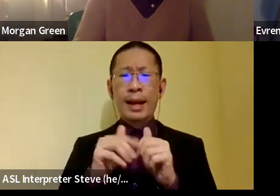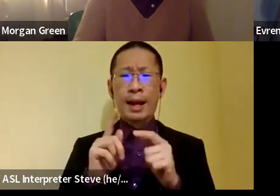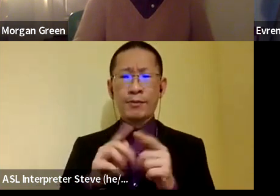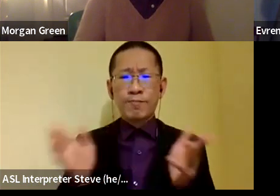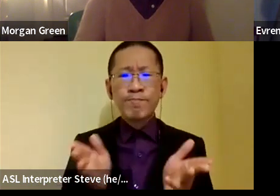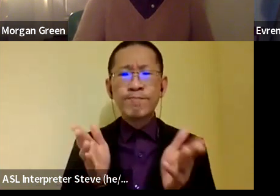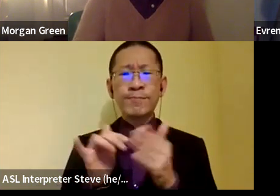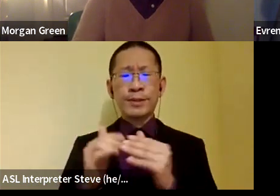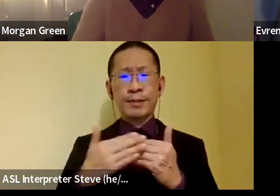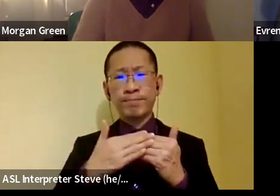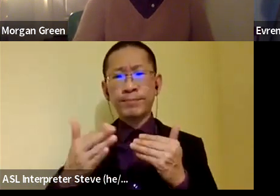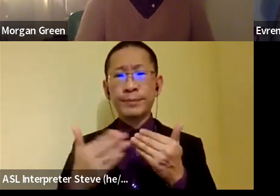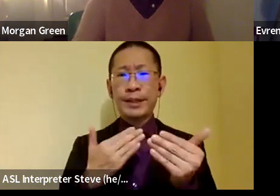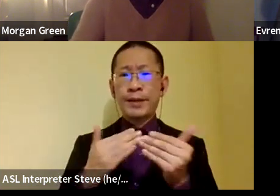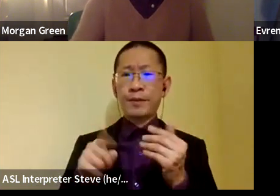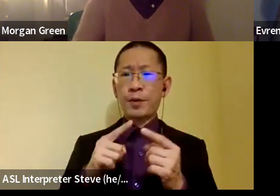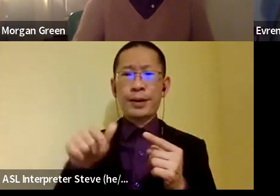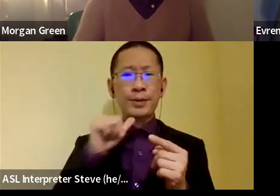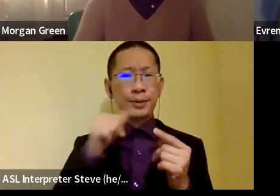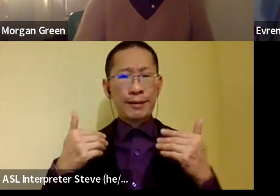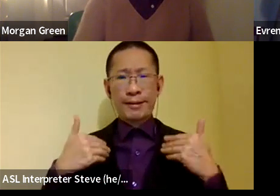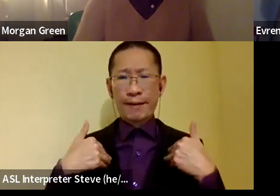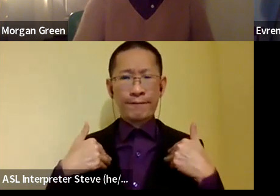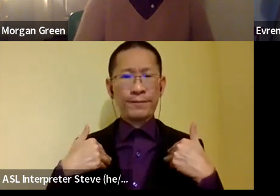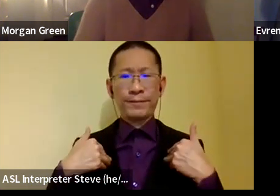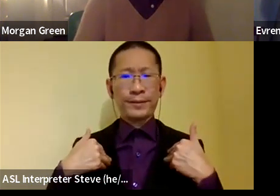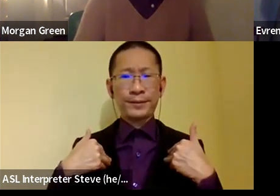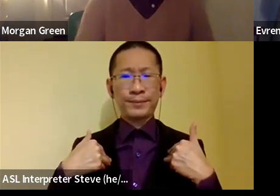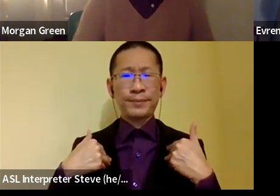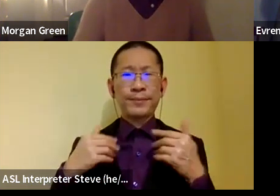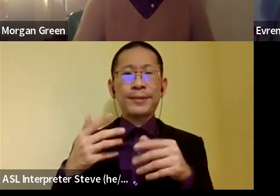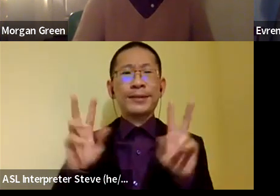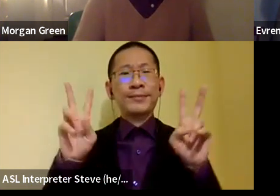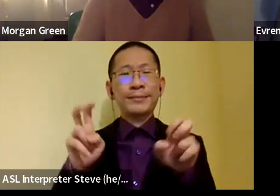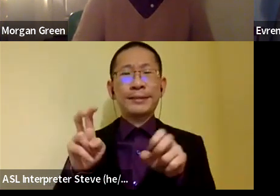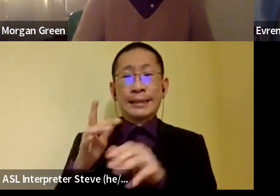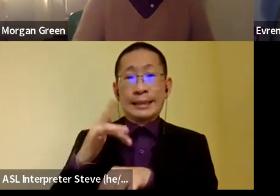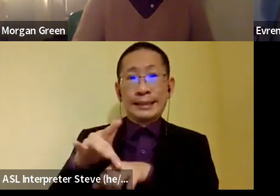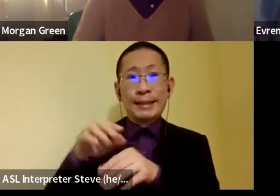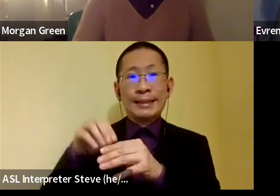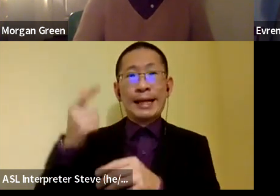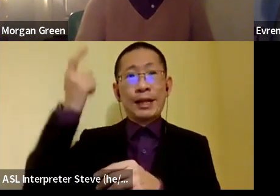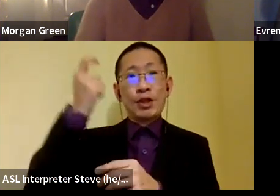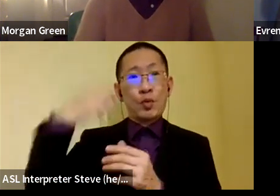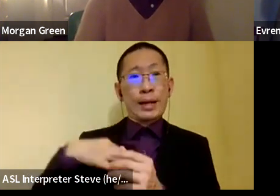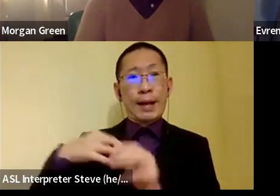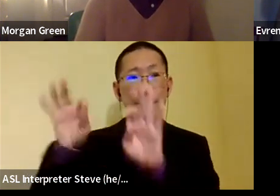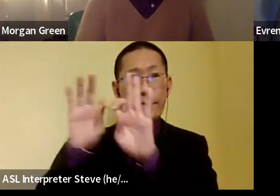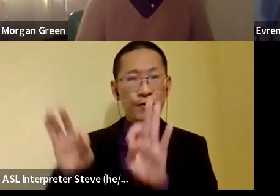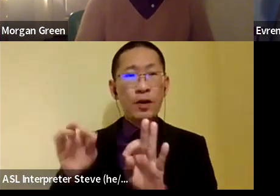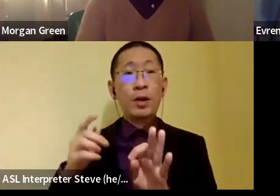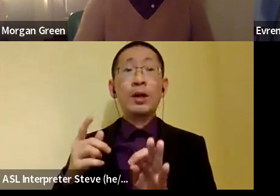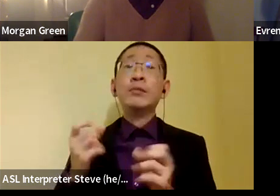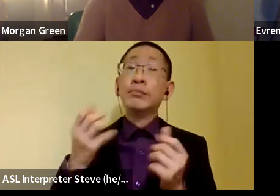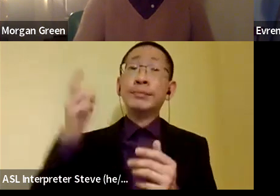that forward, even when there wasn't necessarily space in the grant application. You know, we found, and we lost a